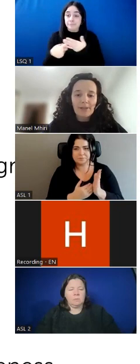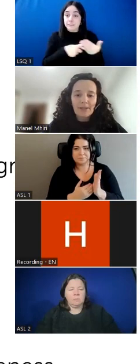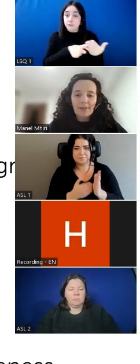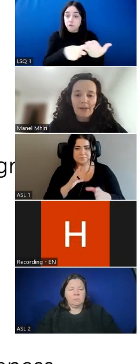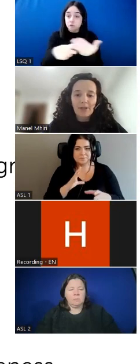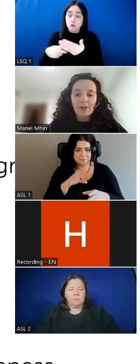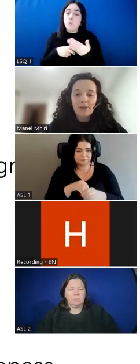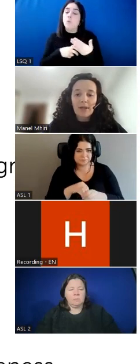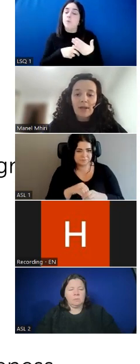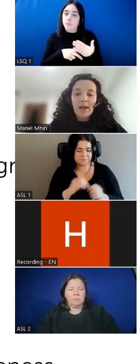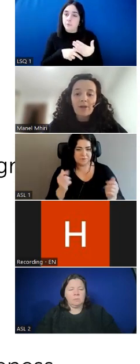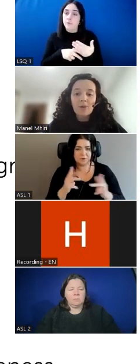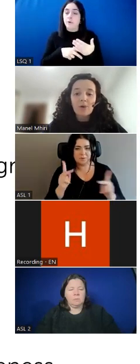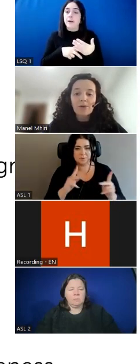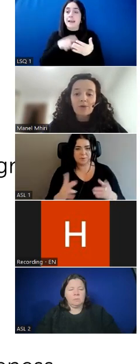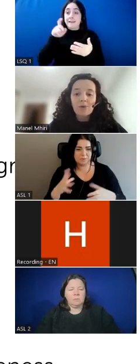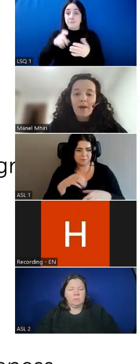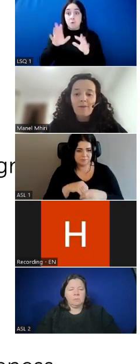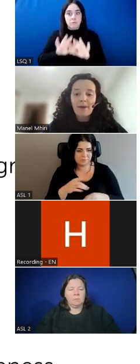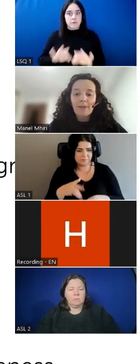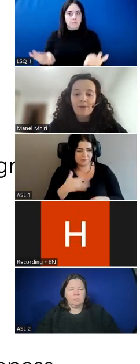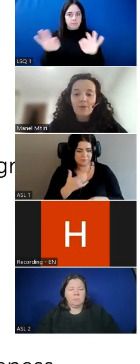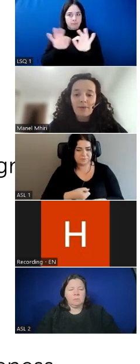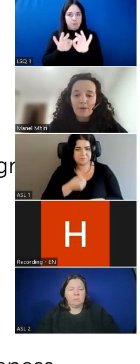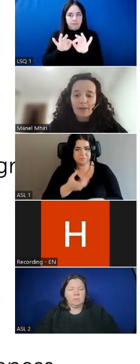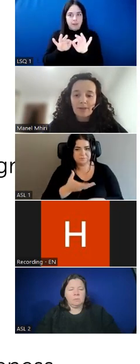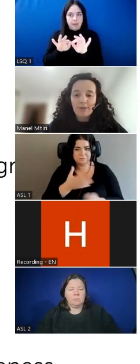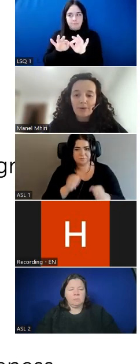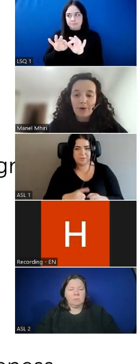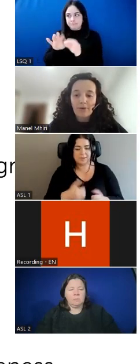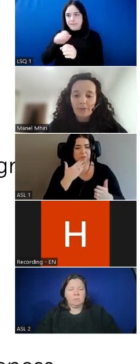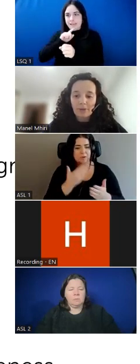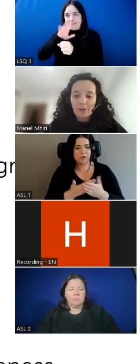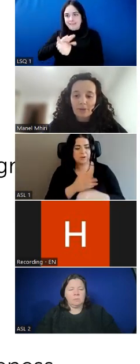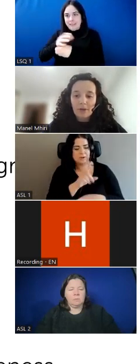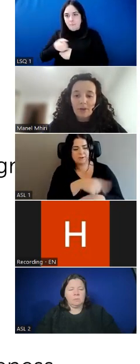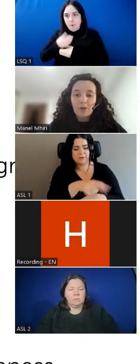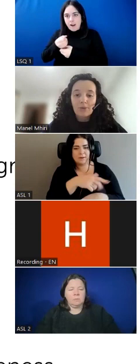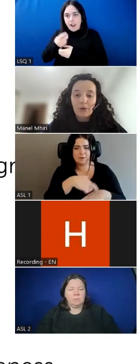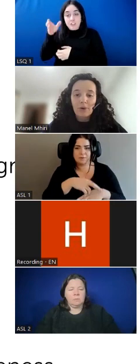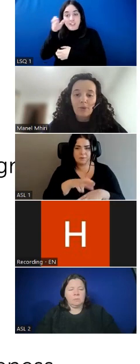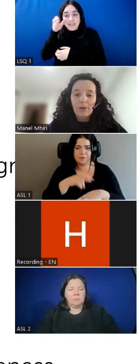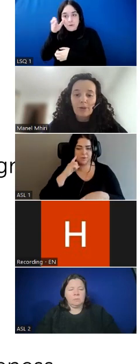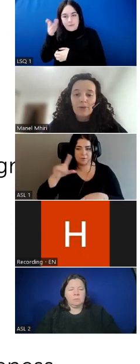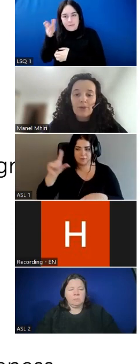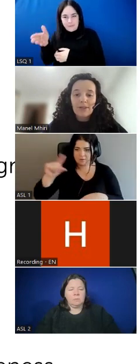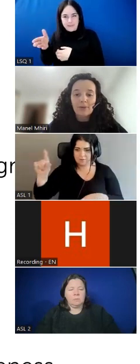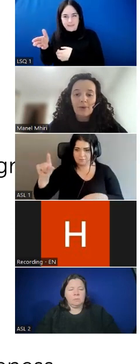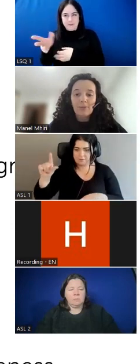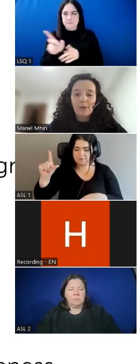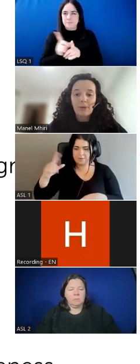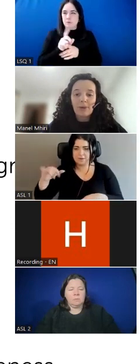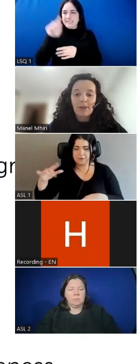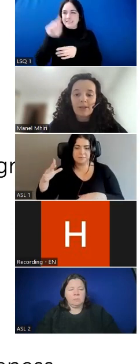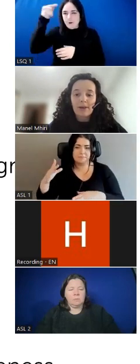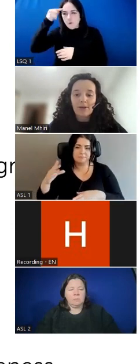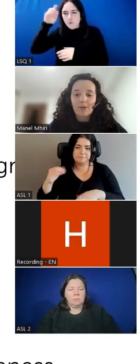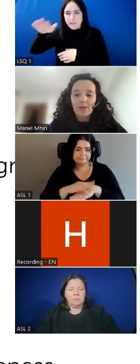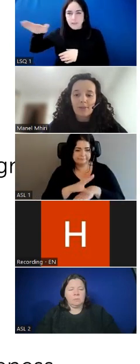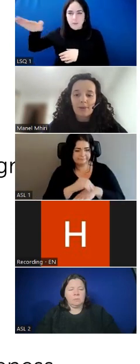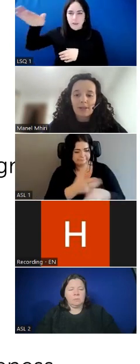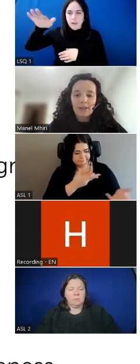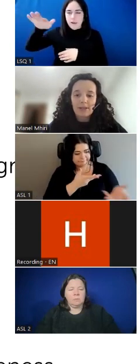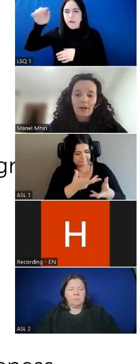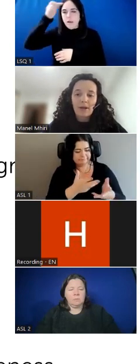inclusive participation, and we wanted to have them as a reference for governments to follow when consulting with people with